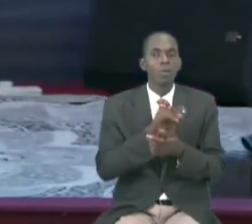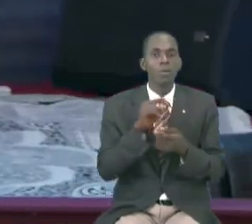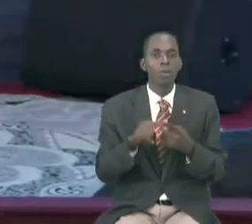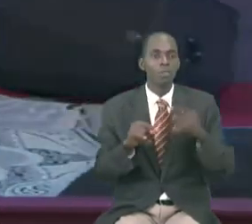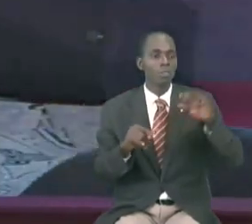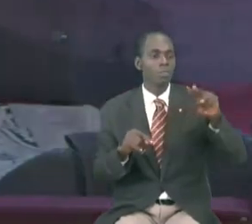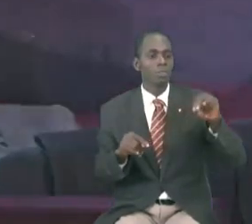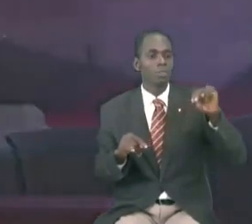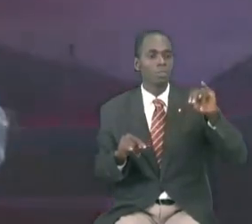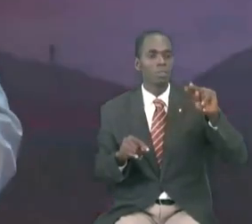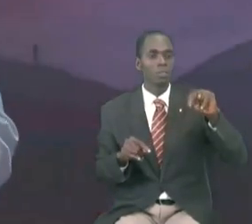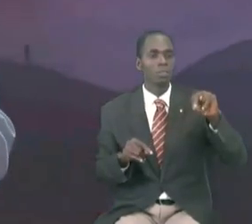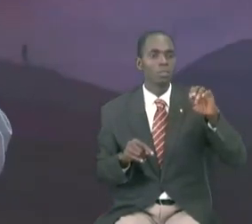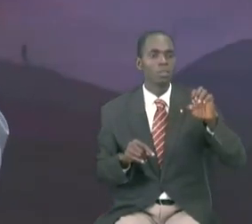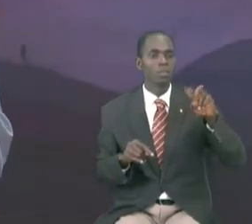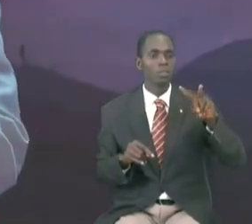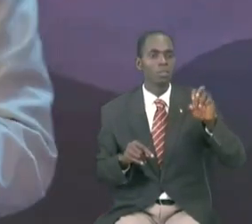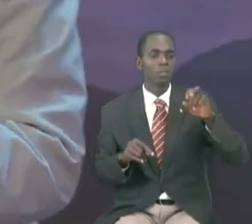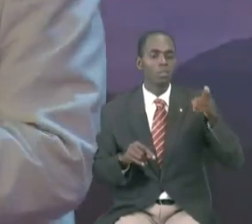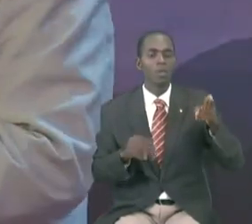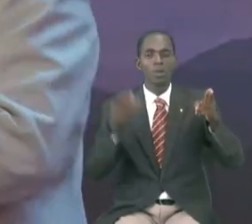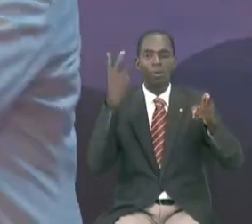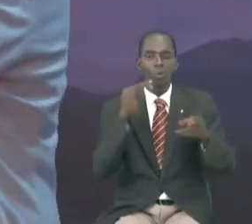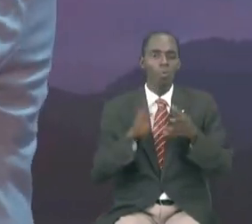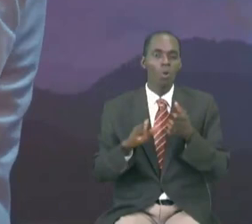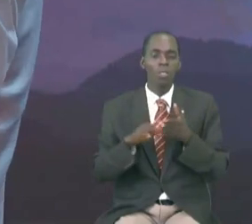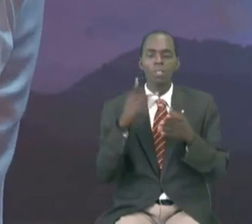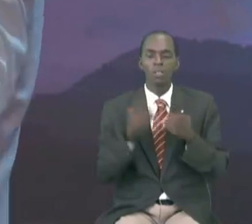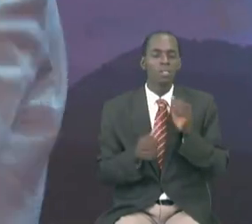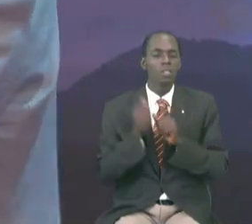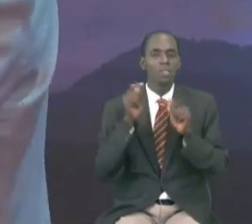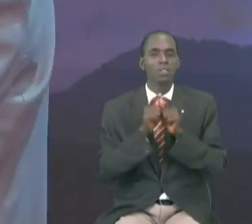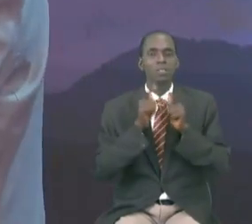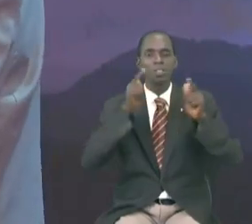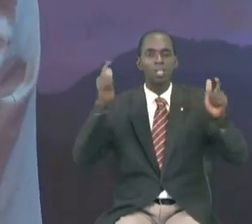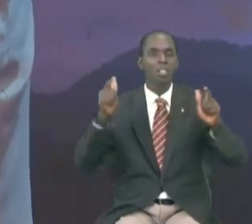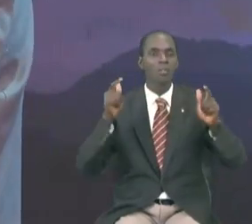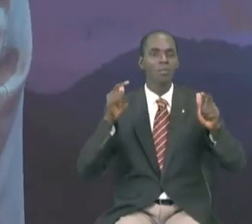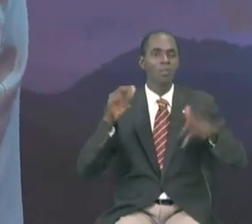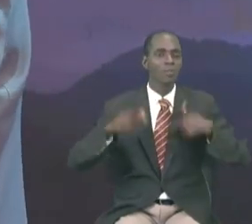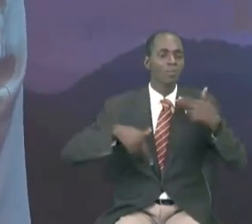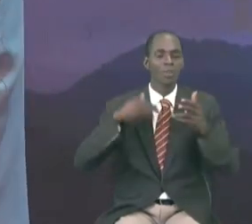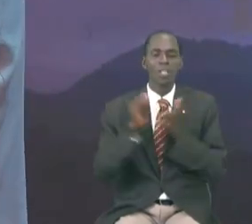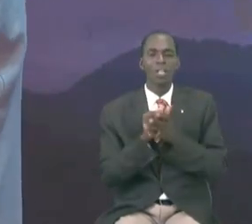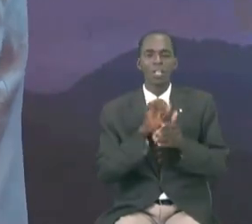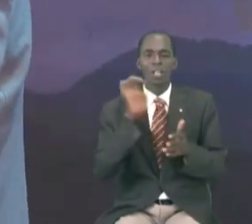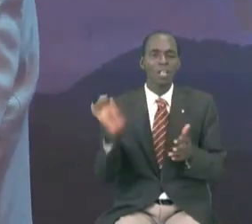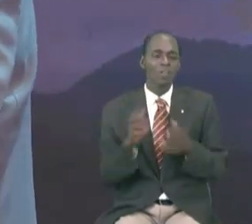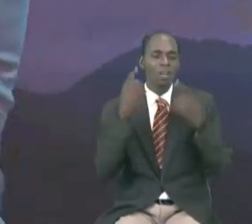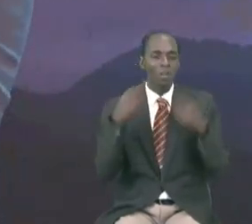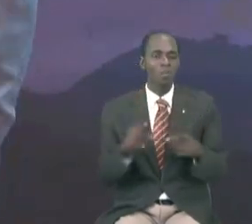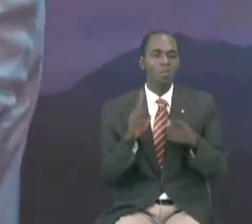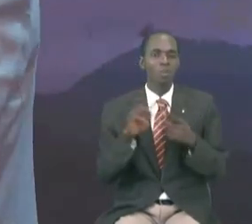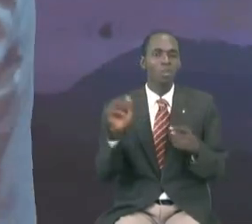anybody preaching, God sent him to Nineveh, and the whole of Nineveh, the king and the cabinet and the